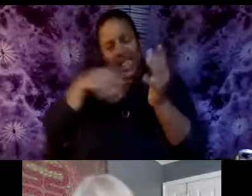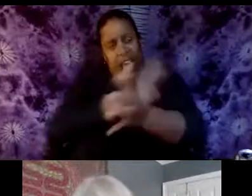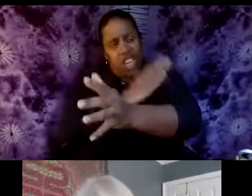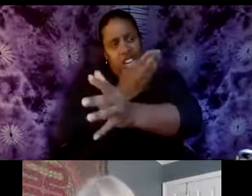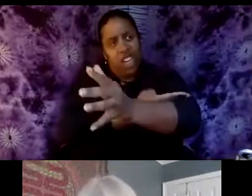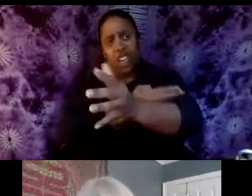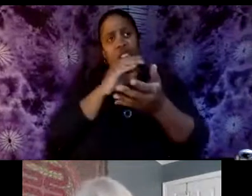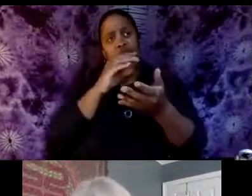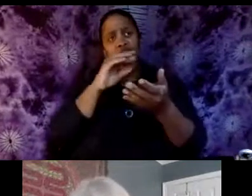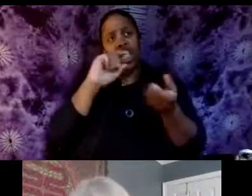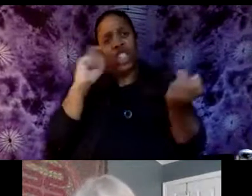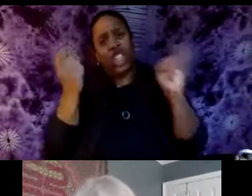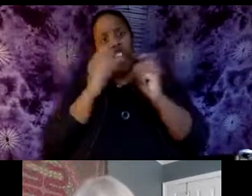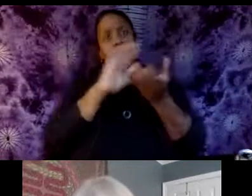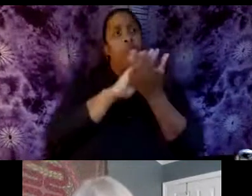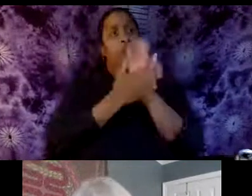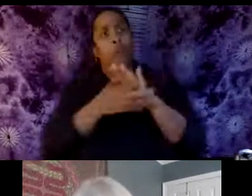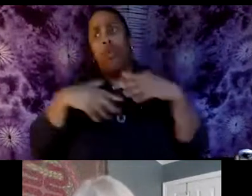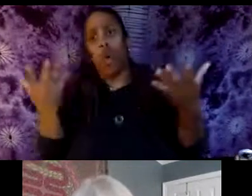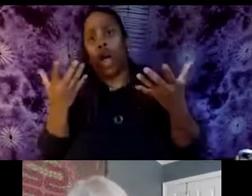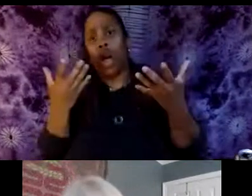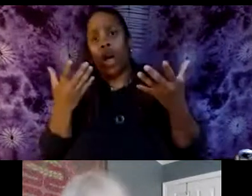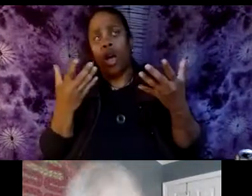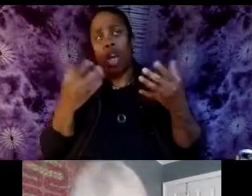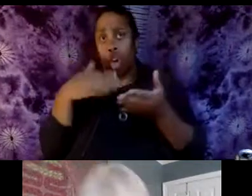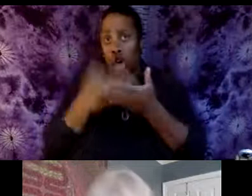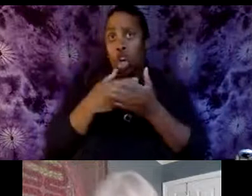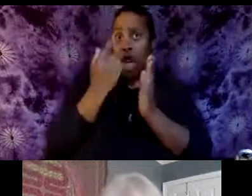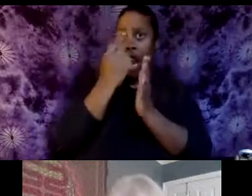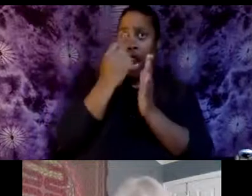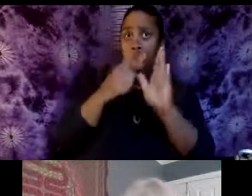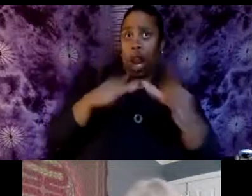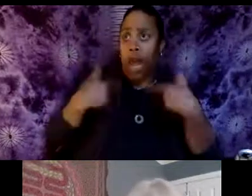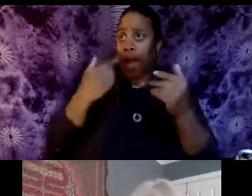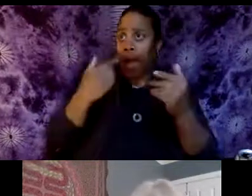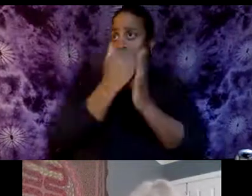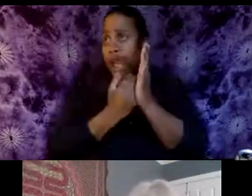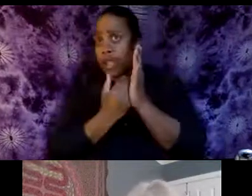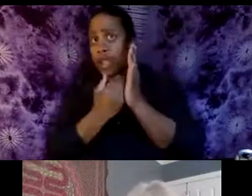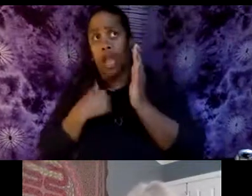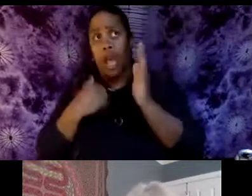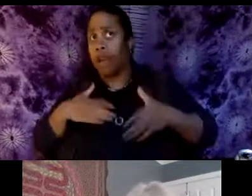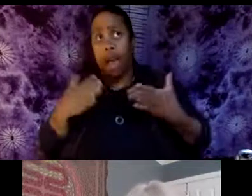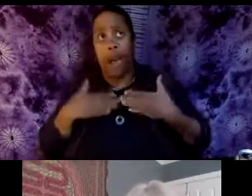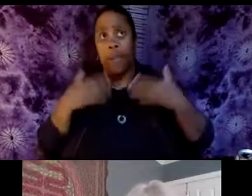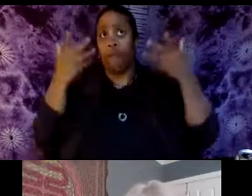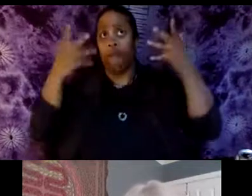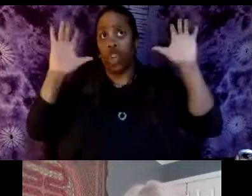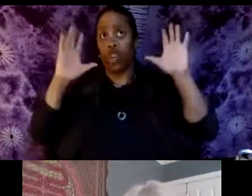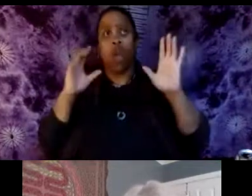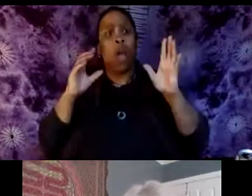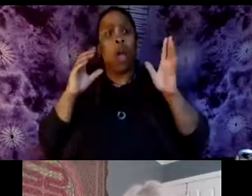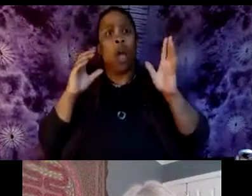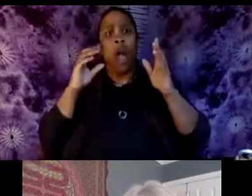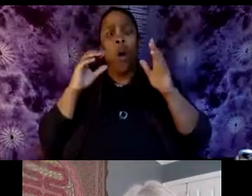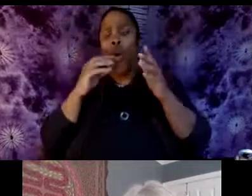wow, that was a good life lesson. I'm glad I'm out of it. Time to move on. What is that energy